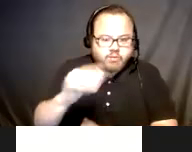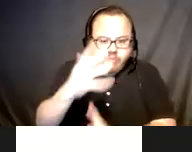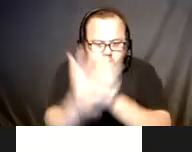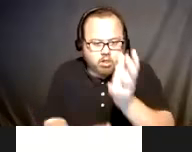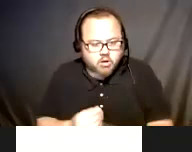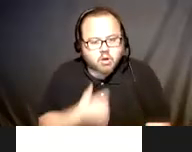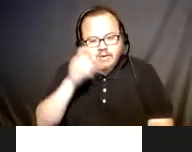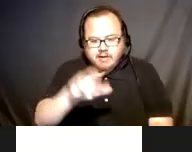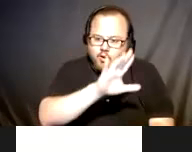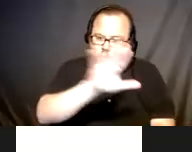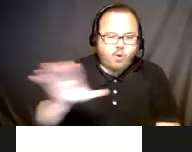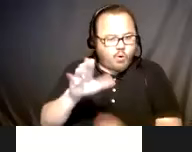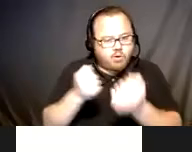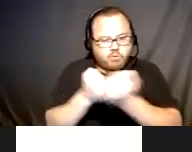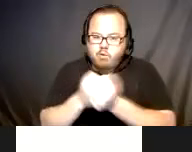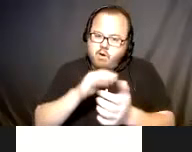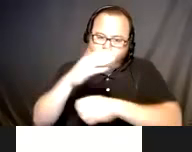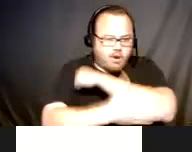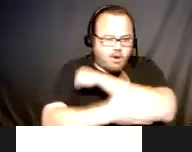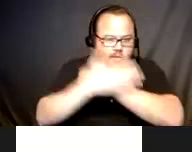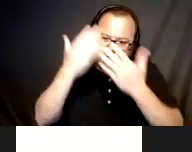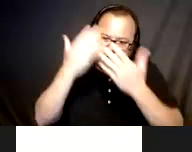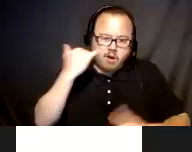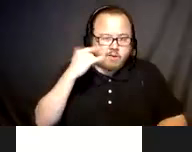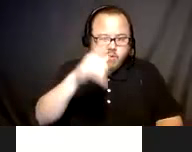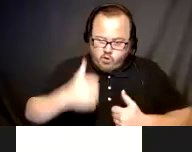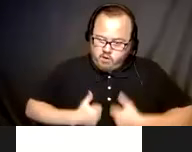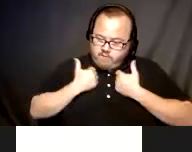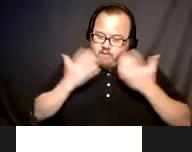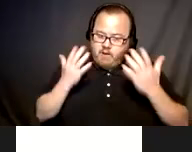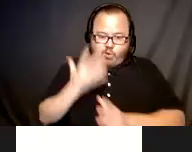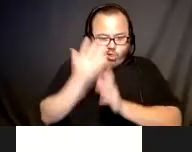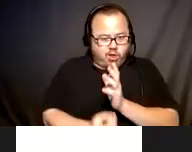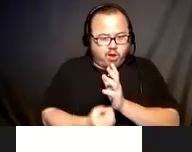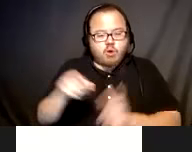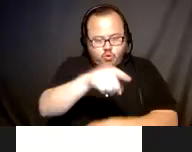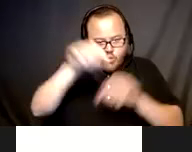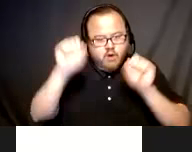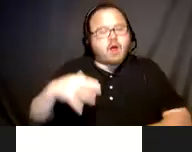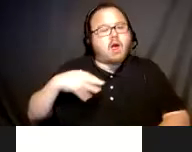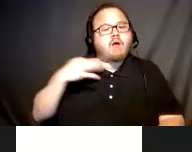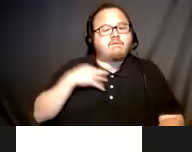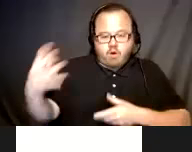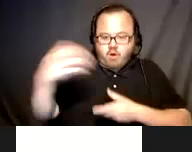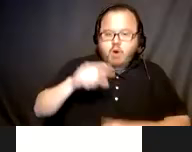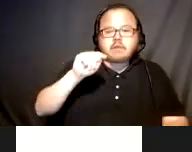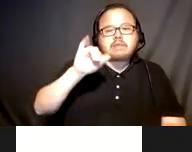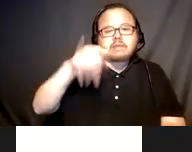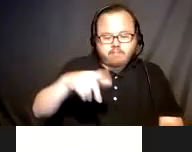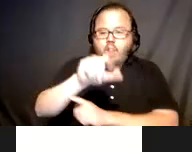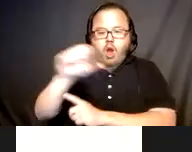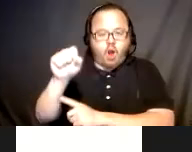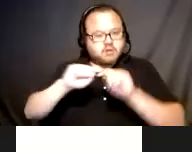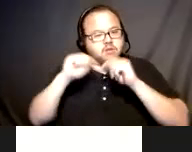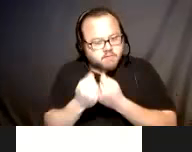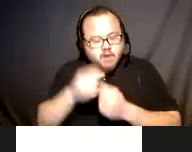support countywide. If you are a loss survivor, you too can be a volunteer on the TIP Loss team and help others know